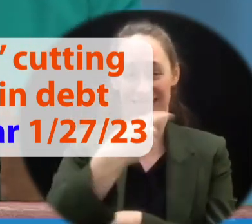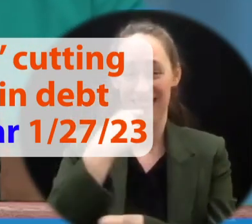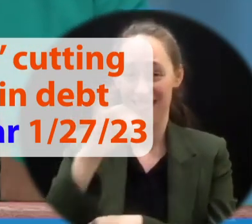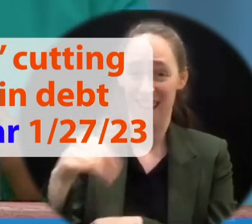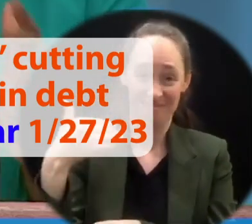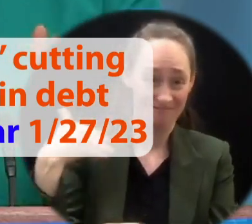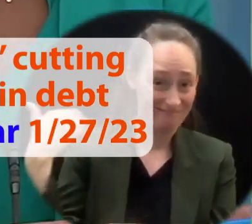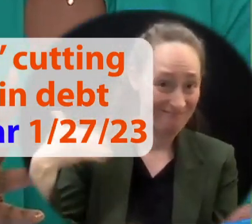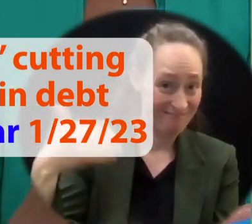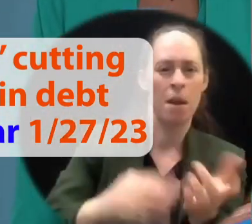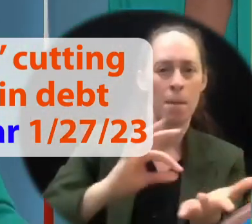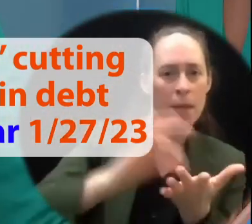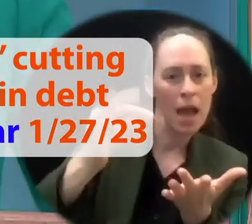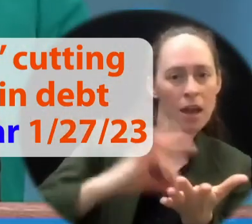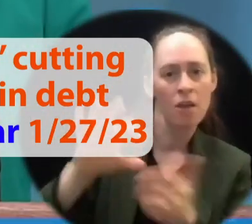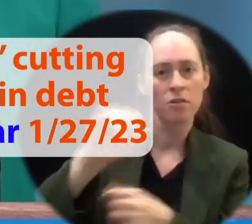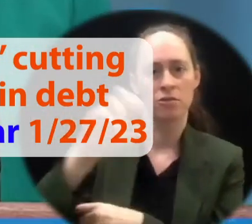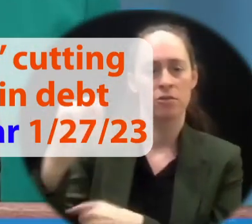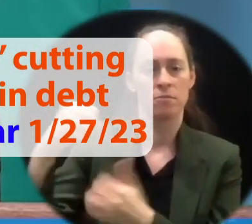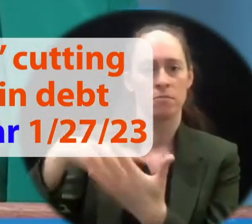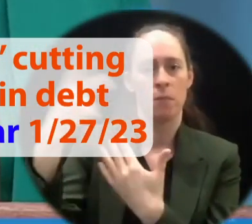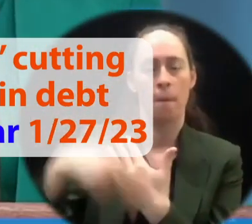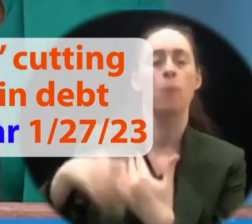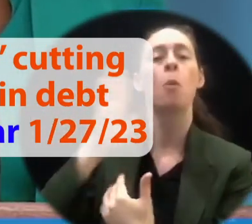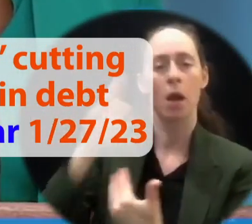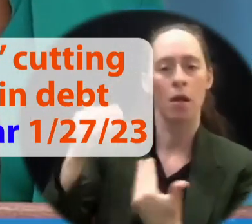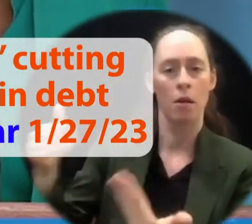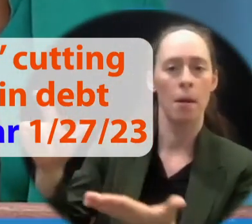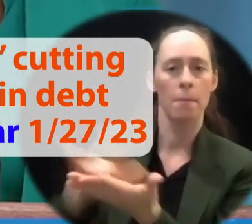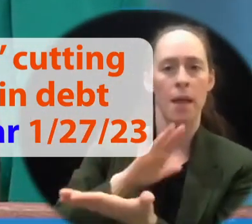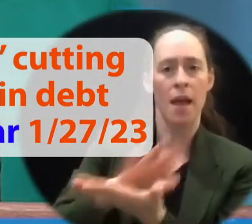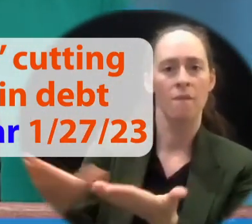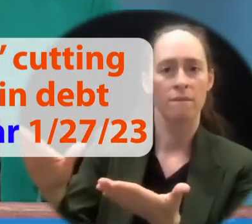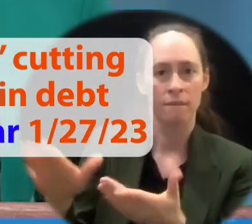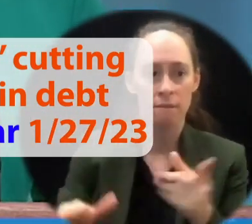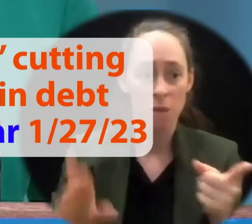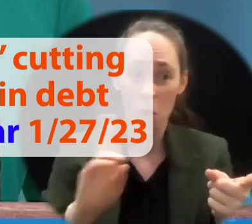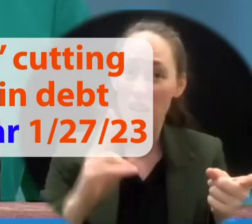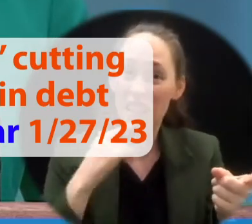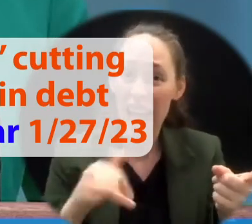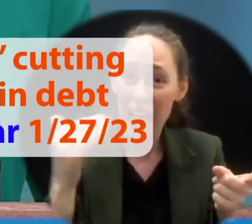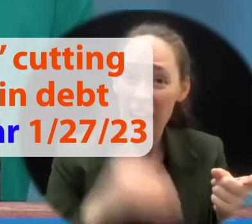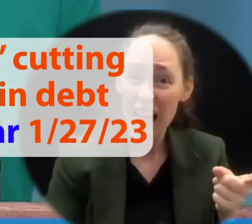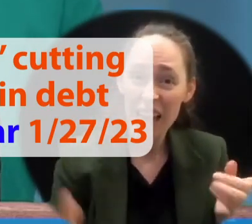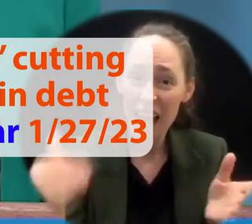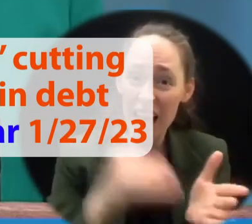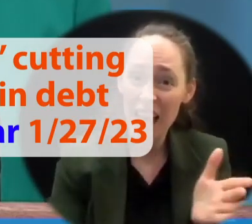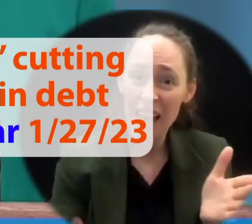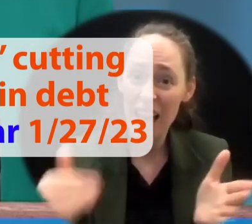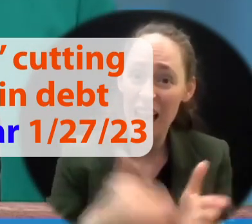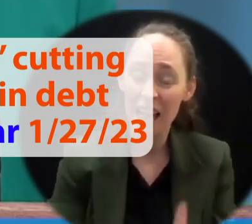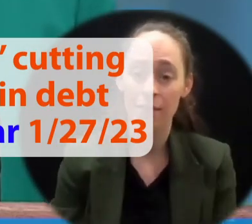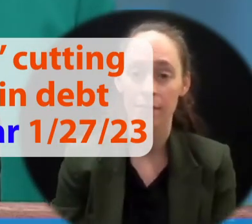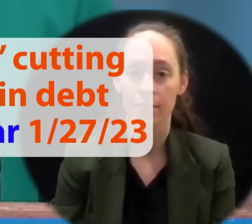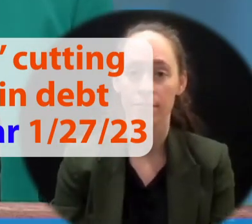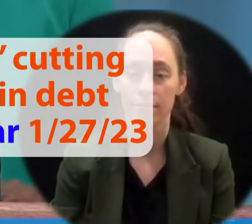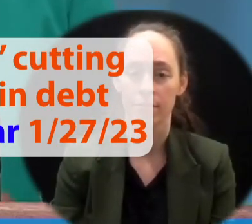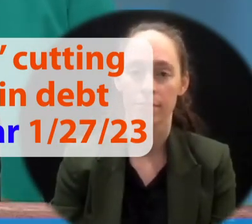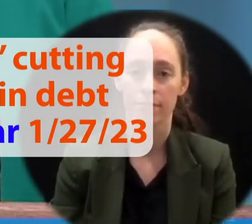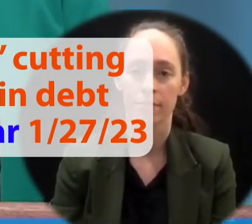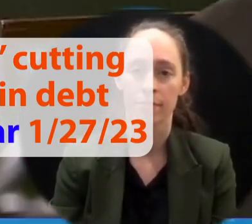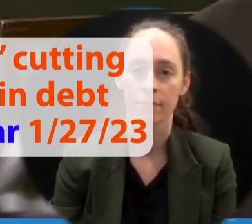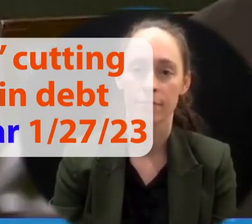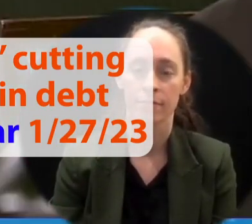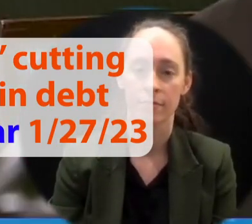months. This is what we have seen for months and months and months. This is what they have been saying for months and months and months. But doesn't it seem like